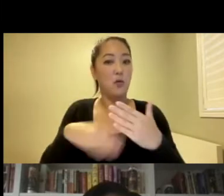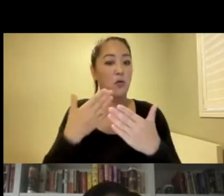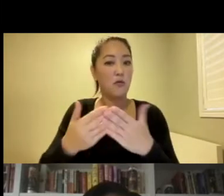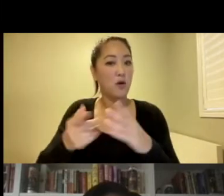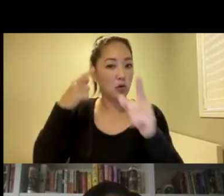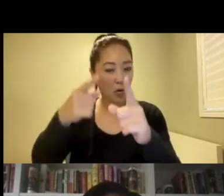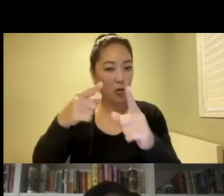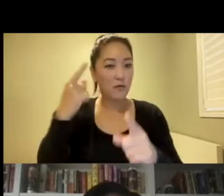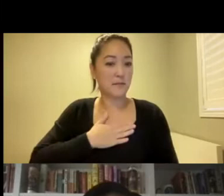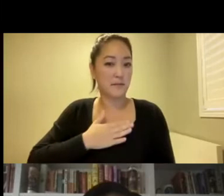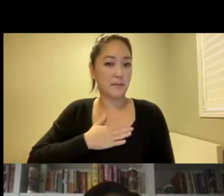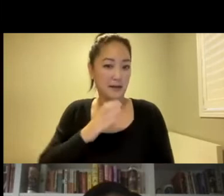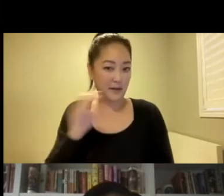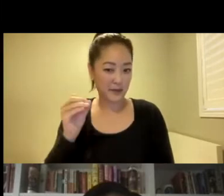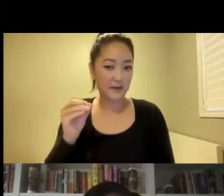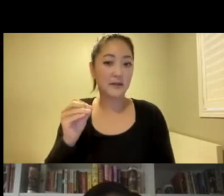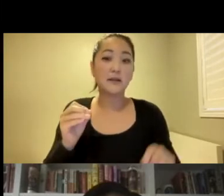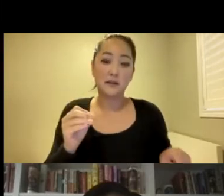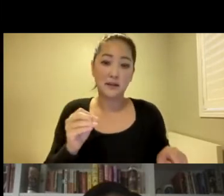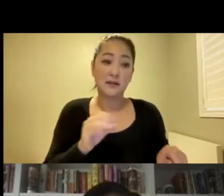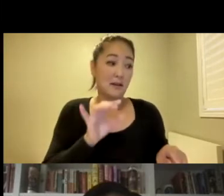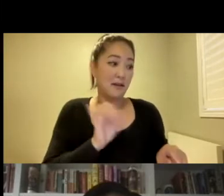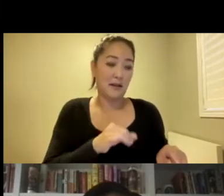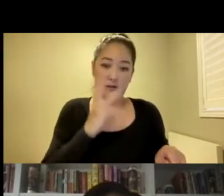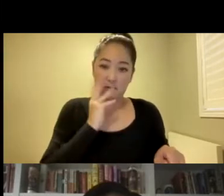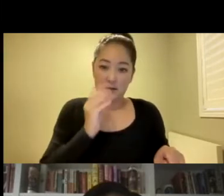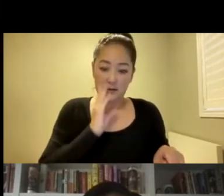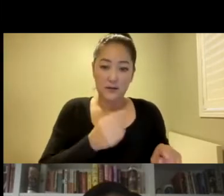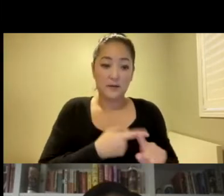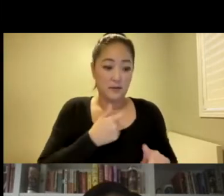from being Iranian to any sort of